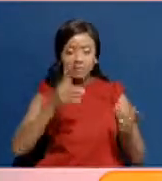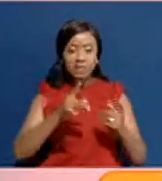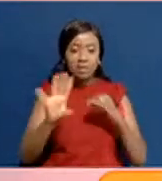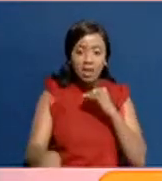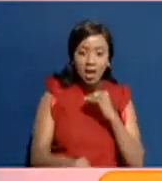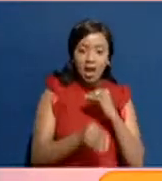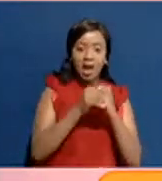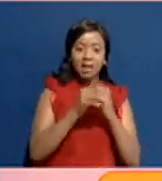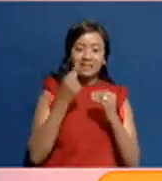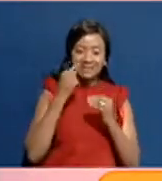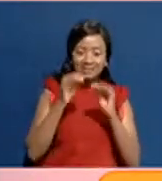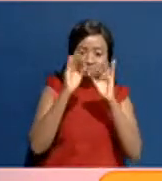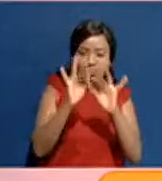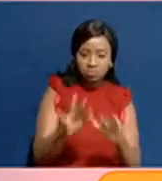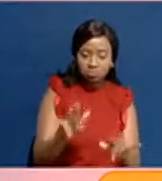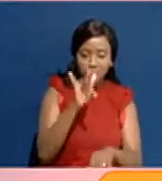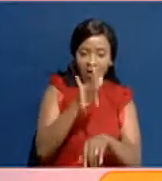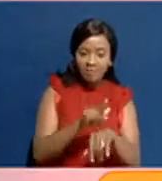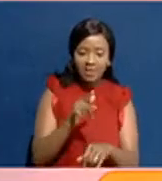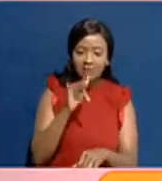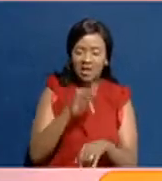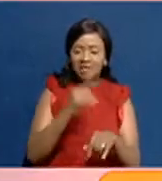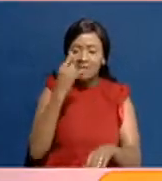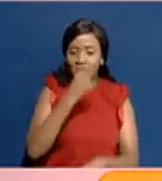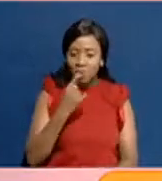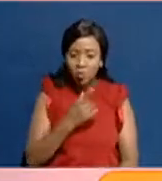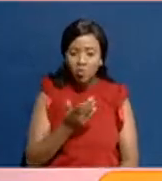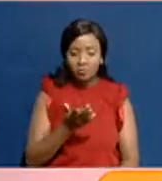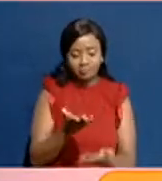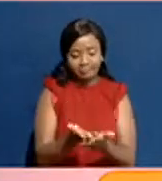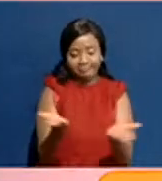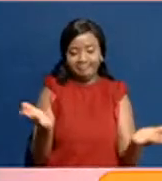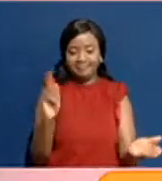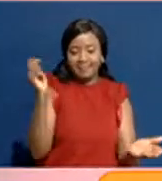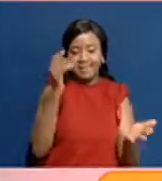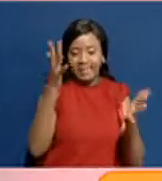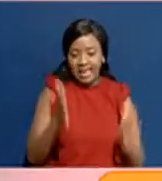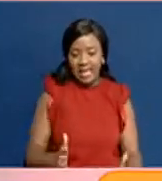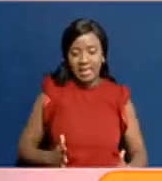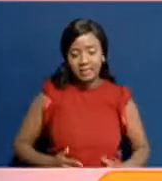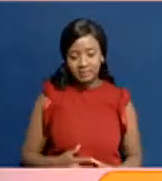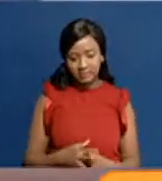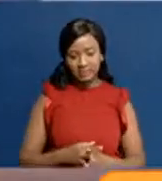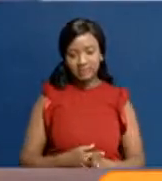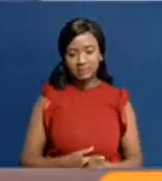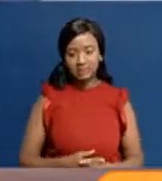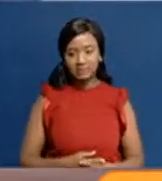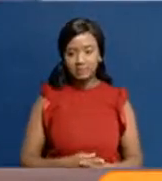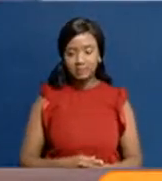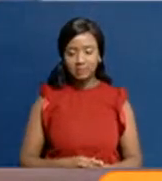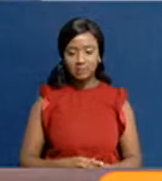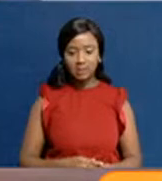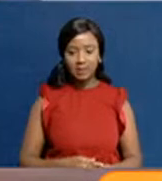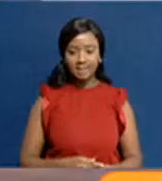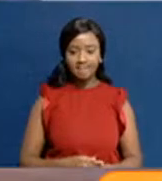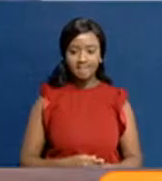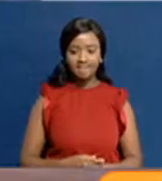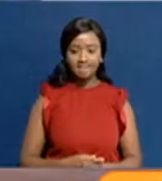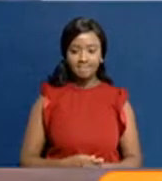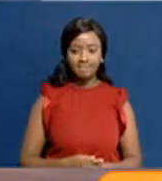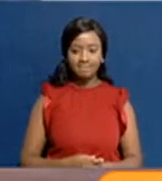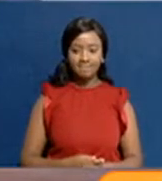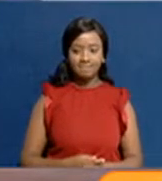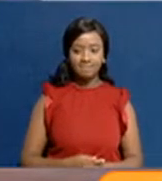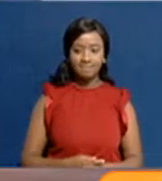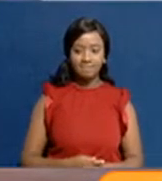look at the trickle-down effect and who it ends up affecting is that Kenyan. I'll get to you, Linus, in a moment. But, you know, we're